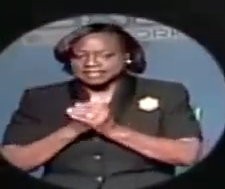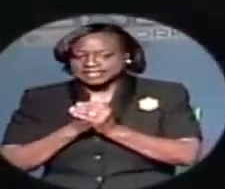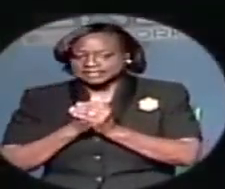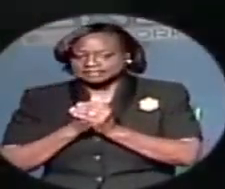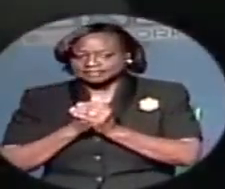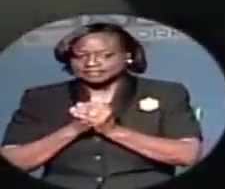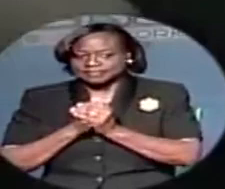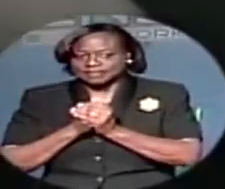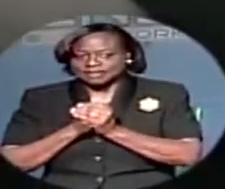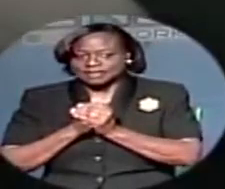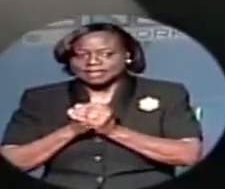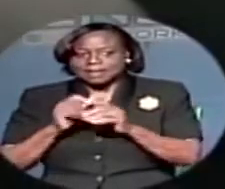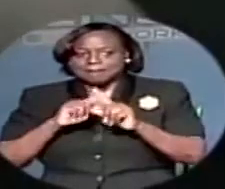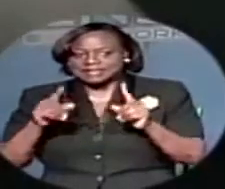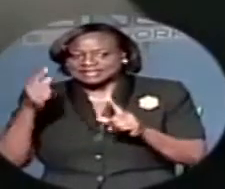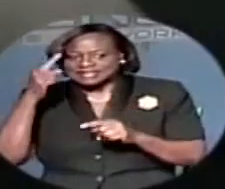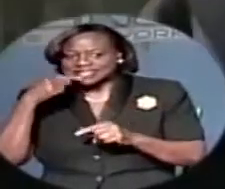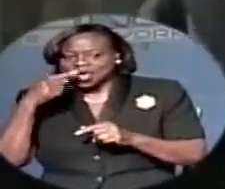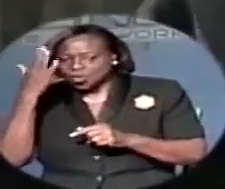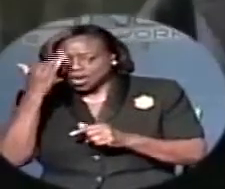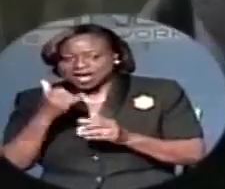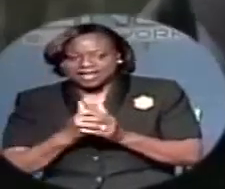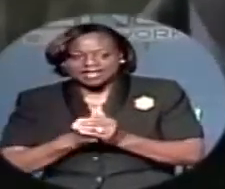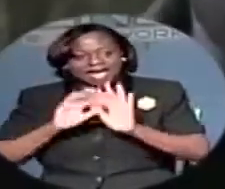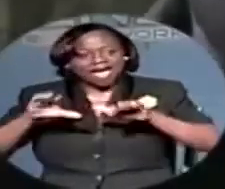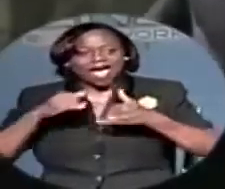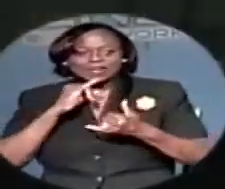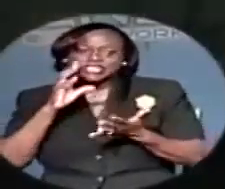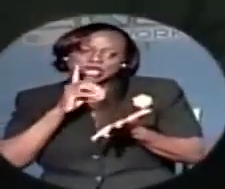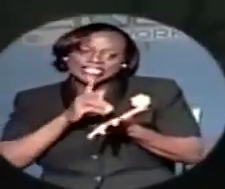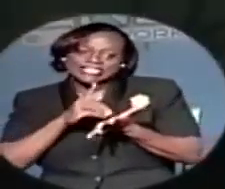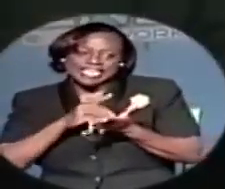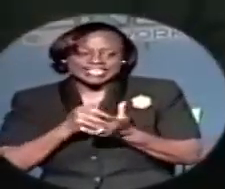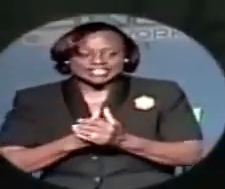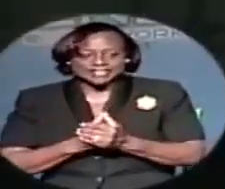but did they ever say why? So, how is your date?